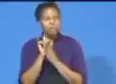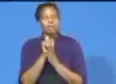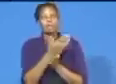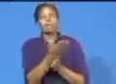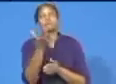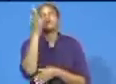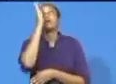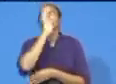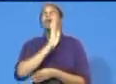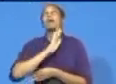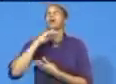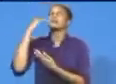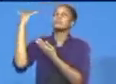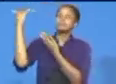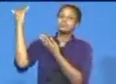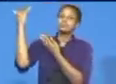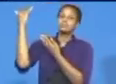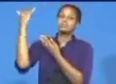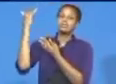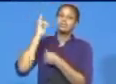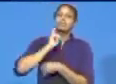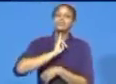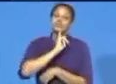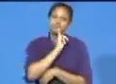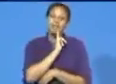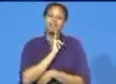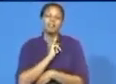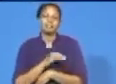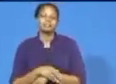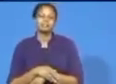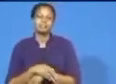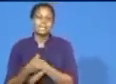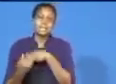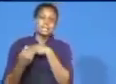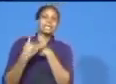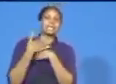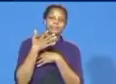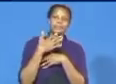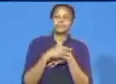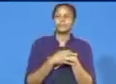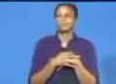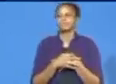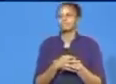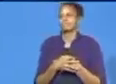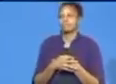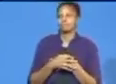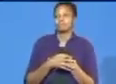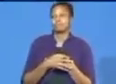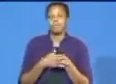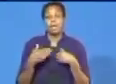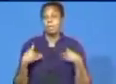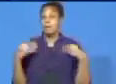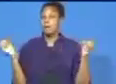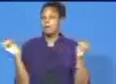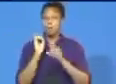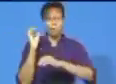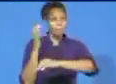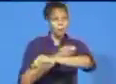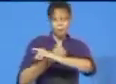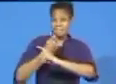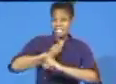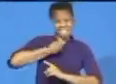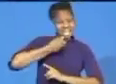a God in Israel. Send him to me. I don't have any power of my